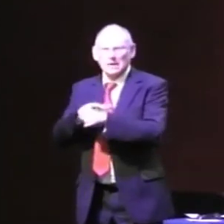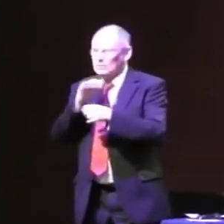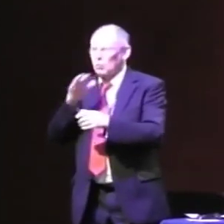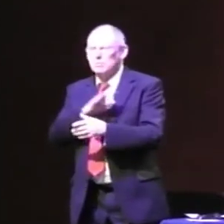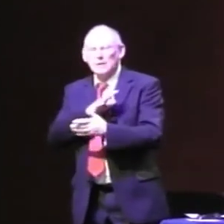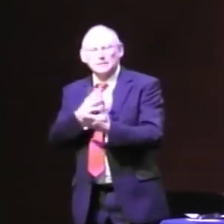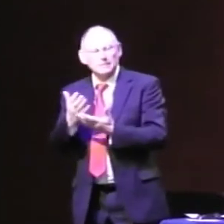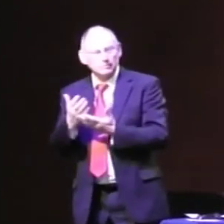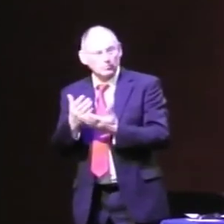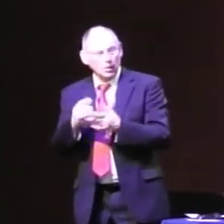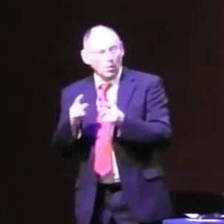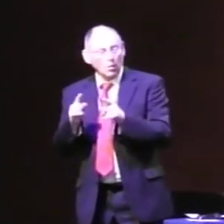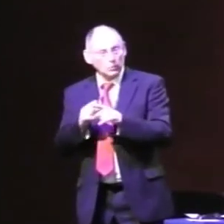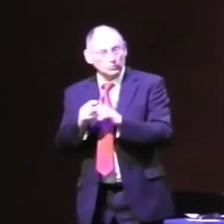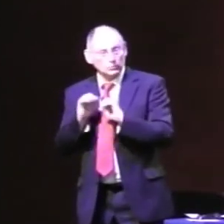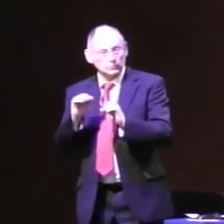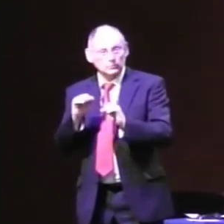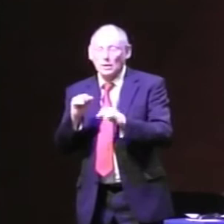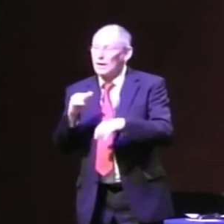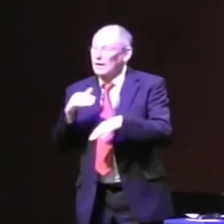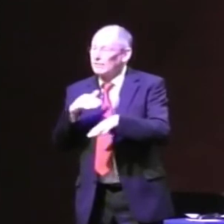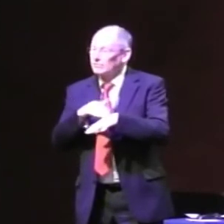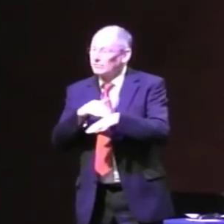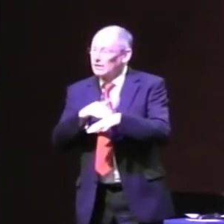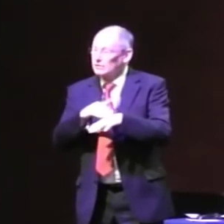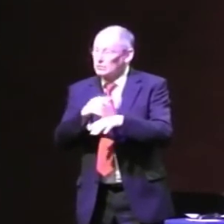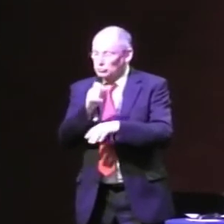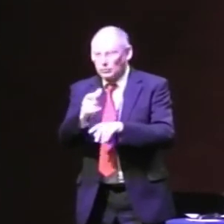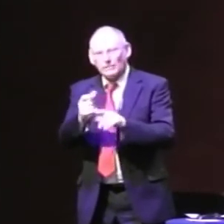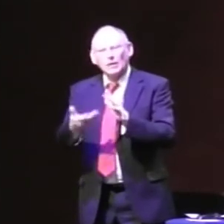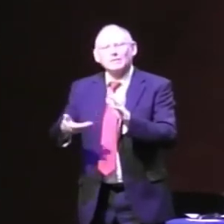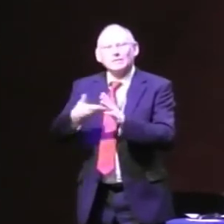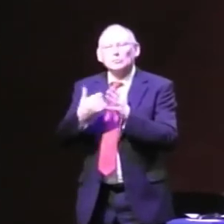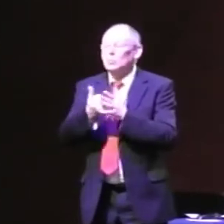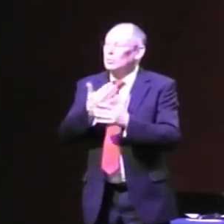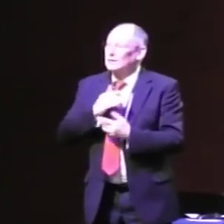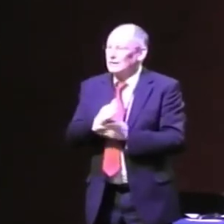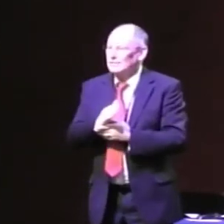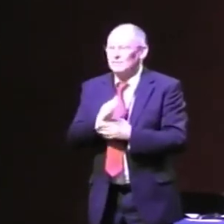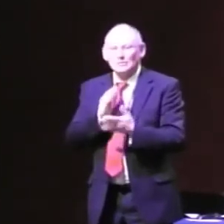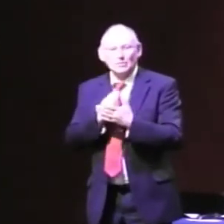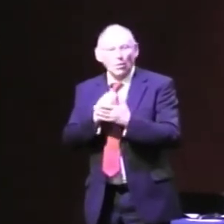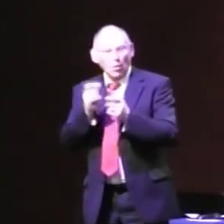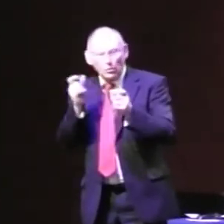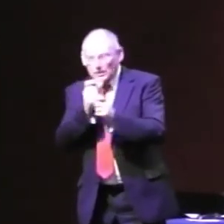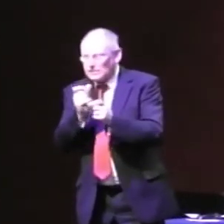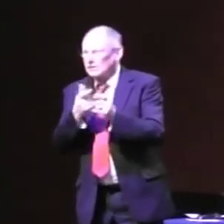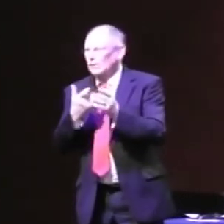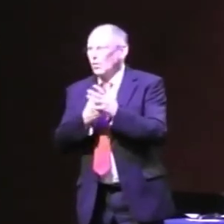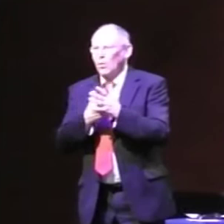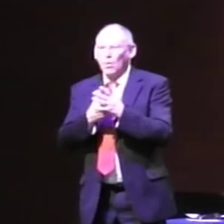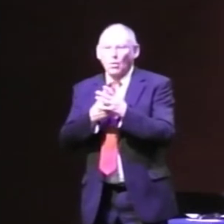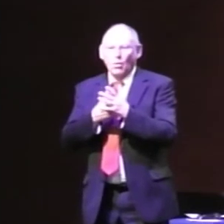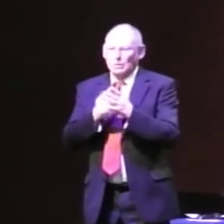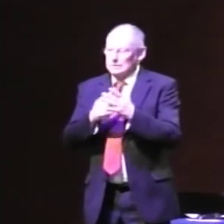do. Also, the effect on children who have additional support needs, children who are autistic or who have Downs, for instance,